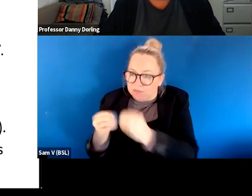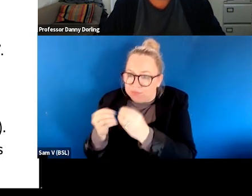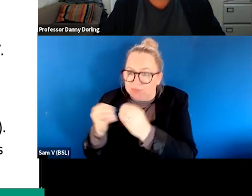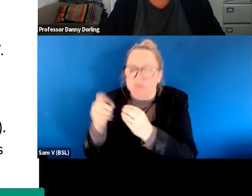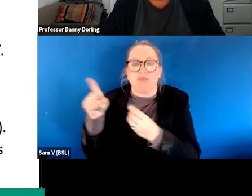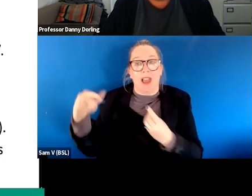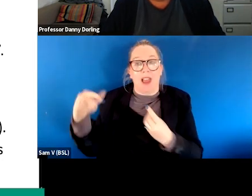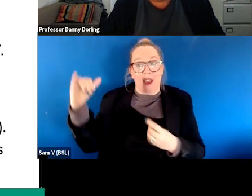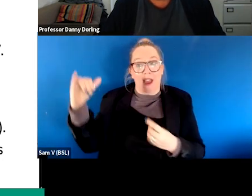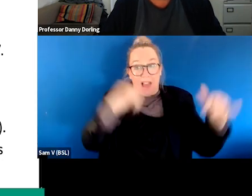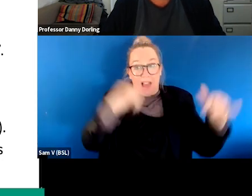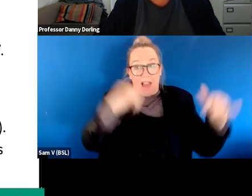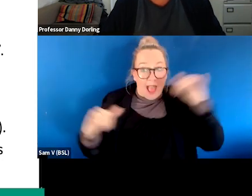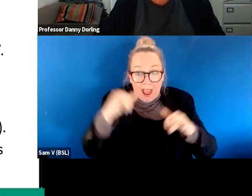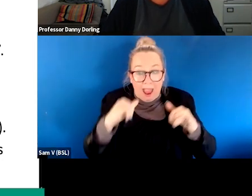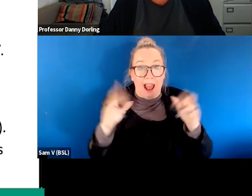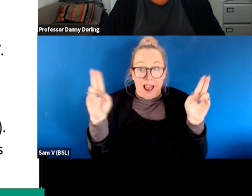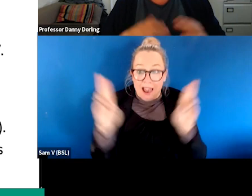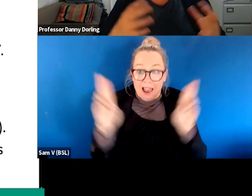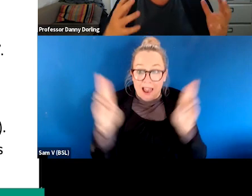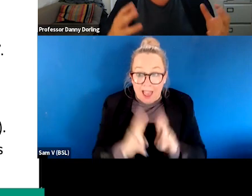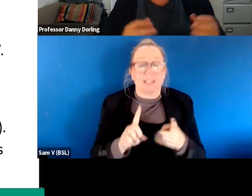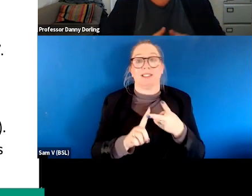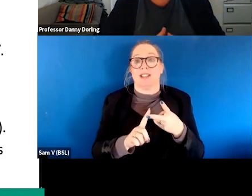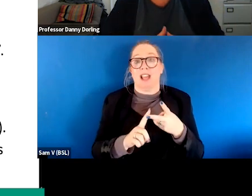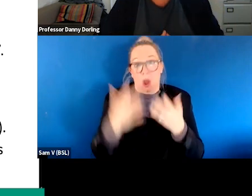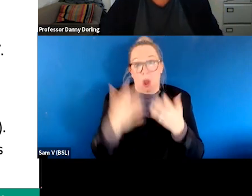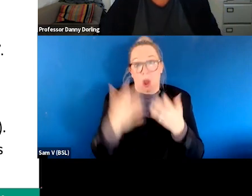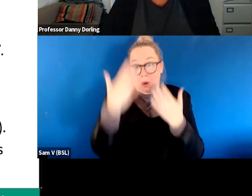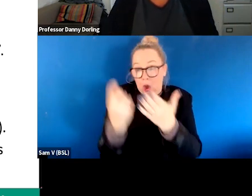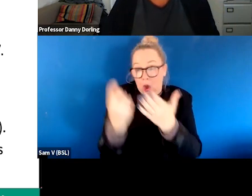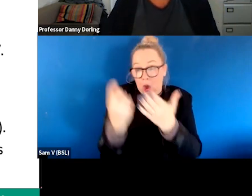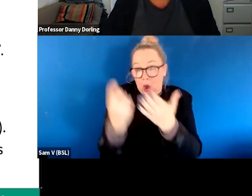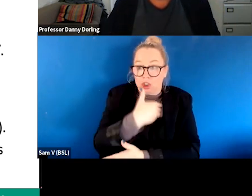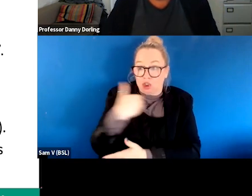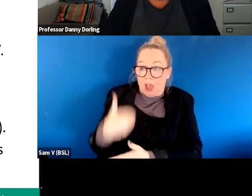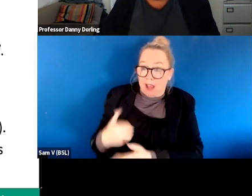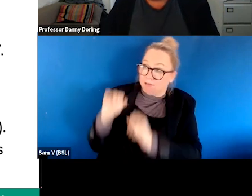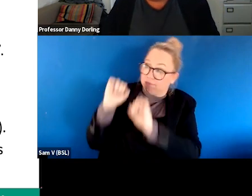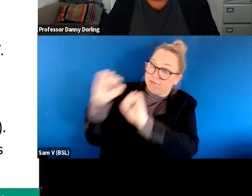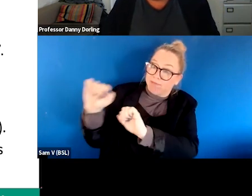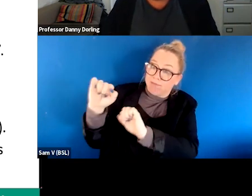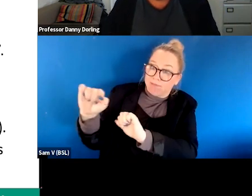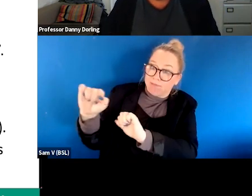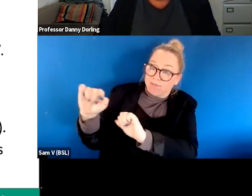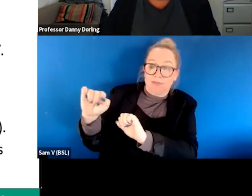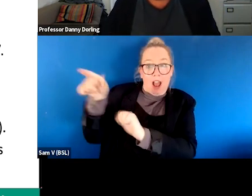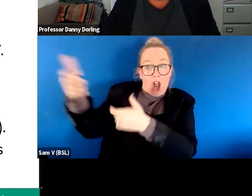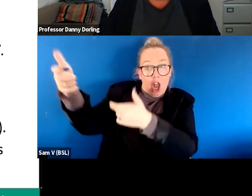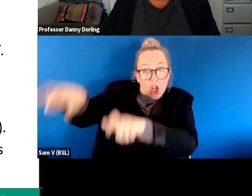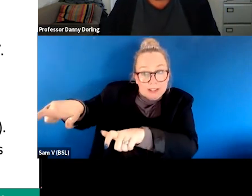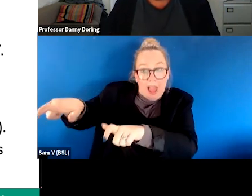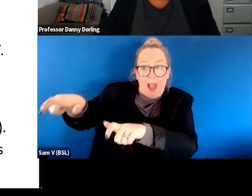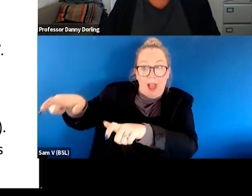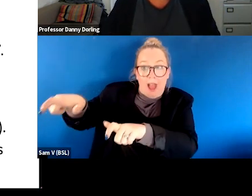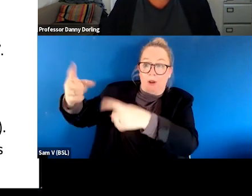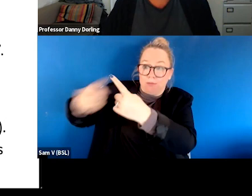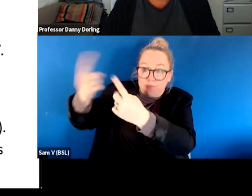things. We don't know what's going to happen in China as the lockdowns there continue and the zero COVID policy for the moment